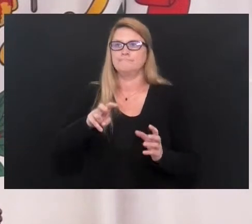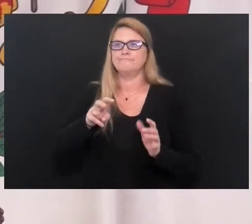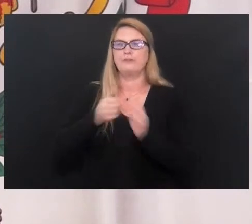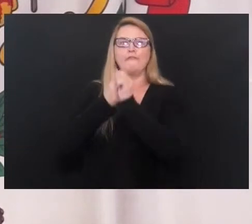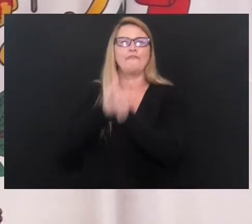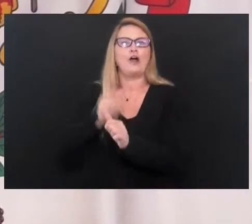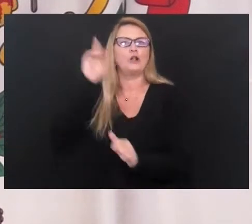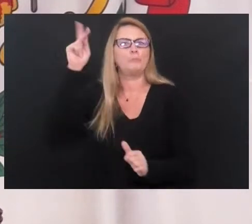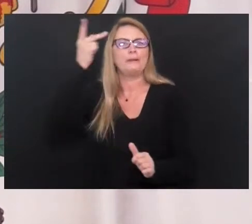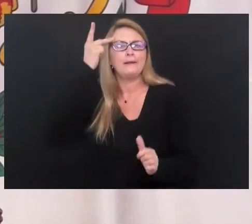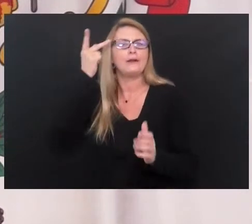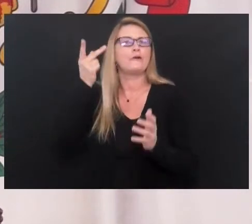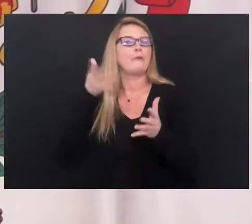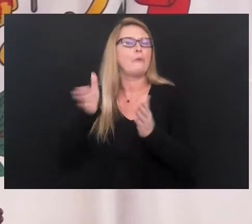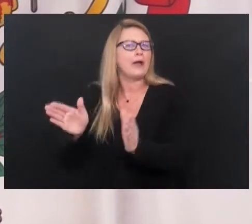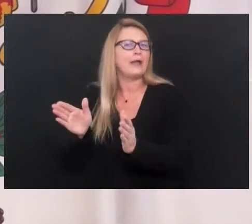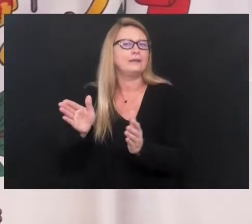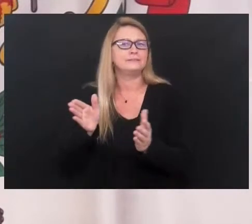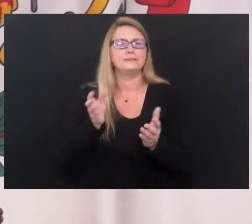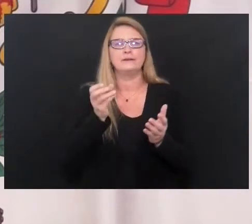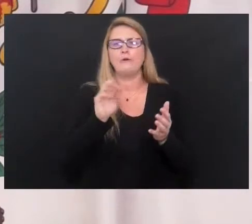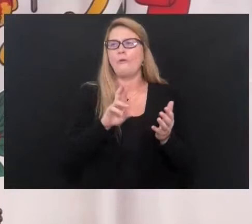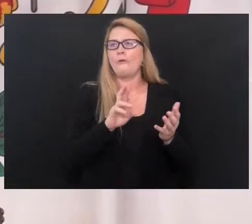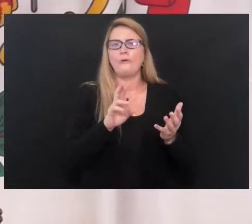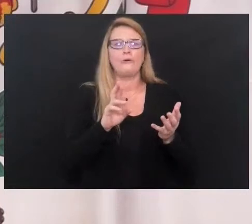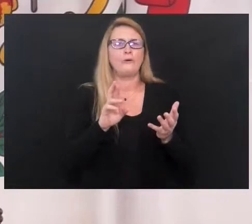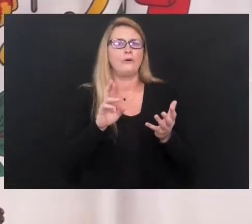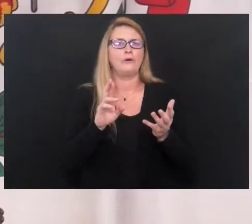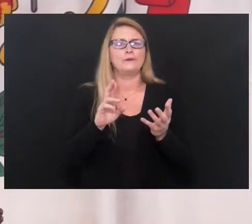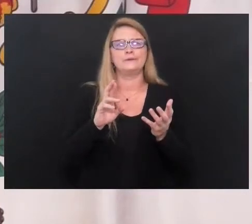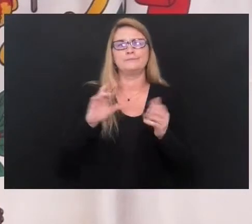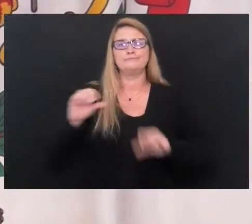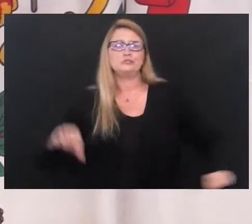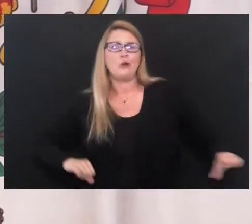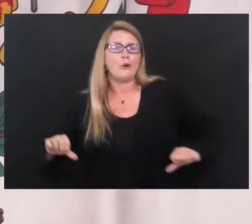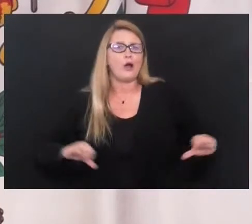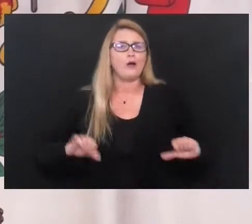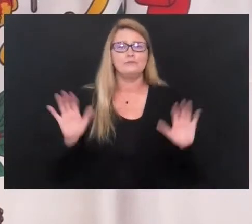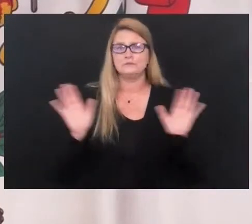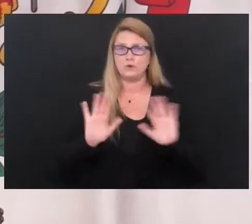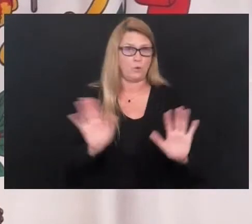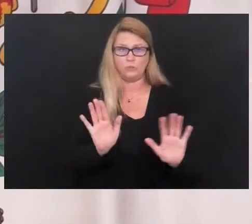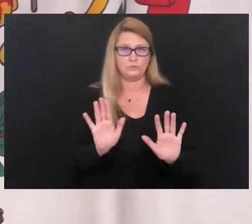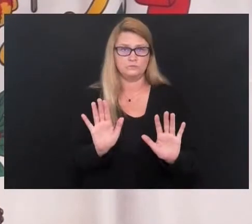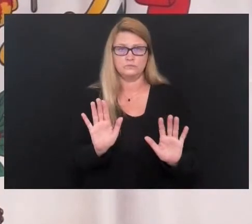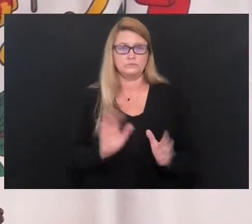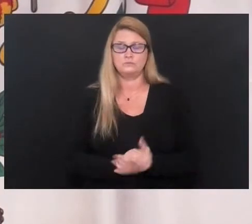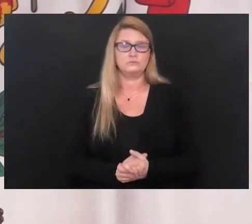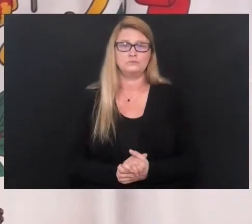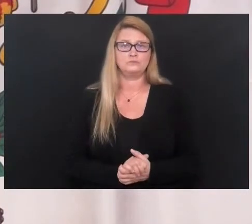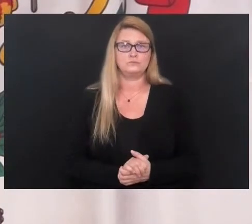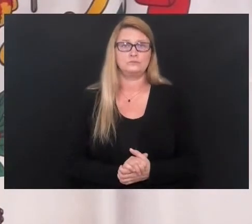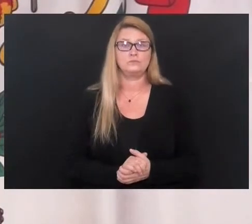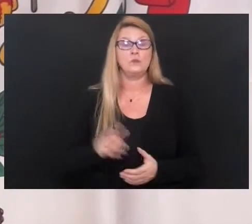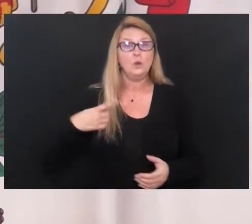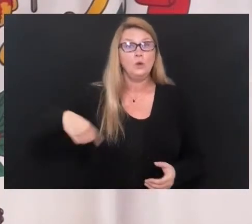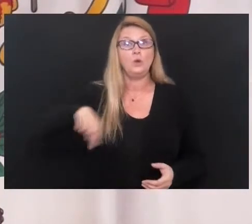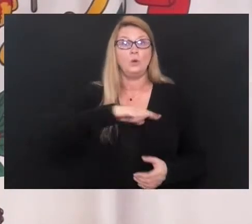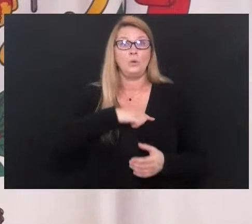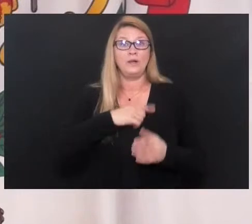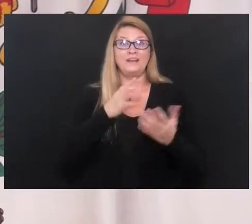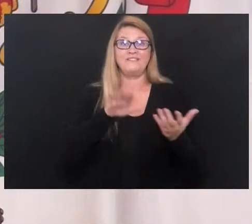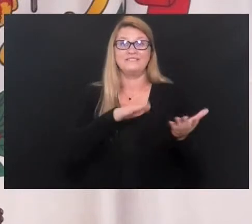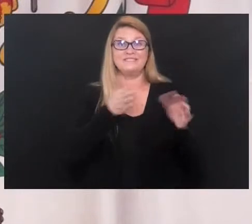to make a political statement or a macho move or whatever like that. But we have lost